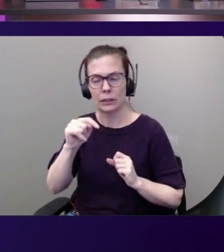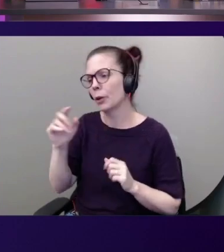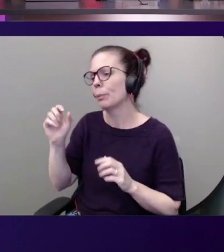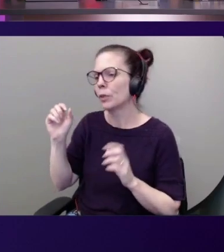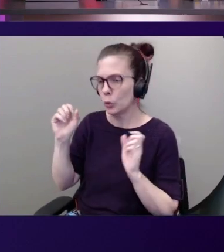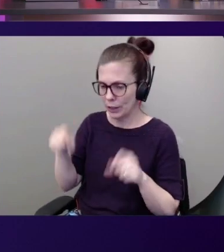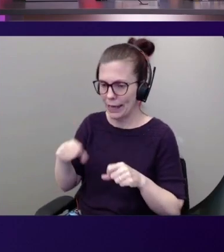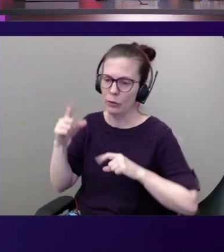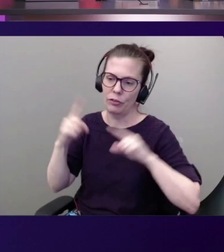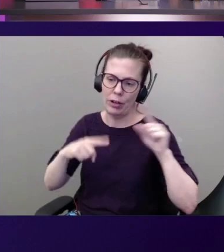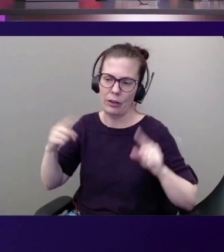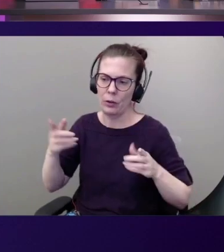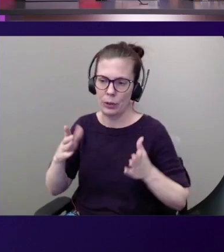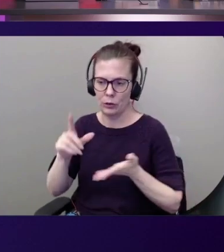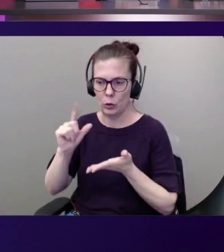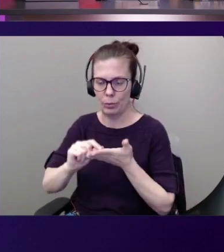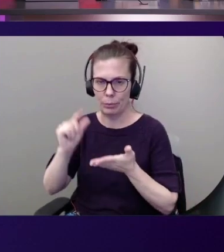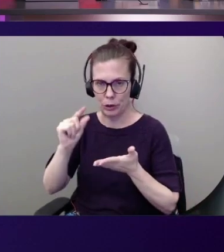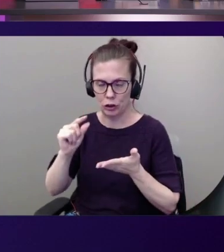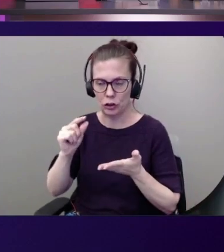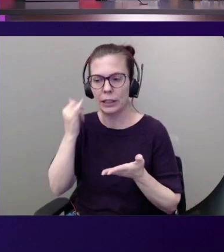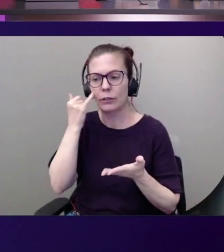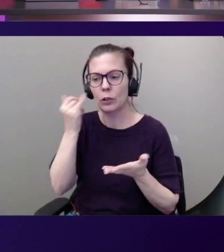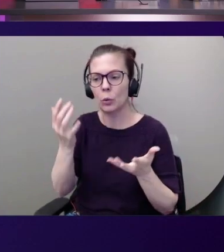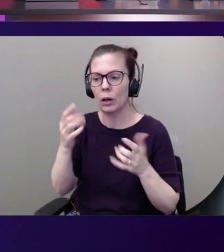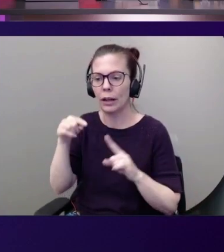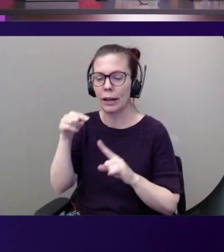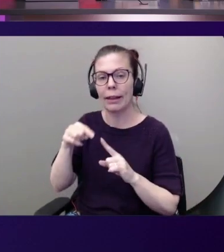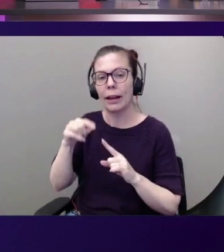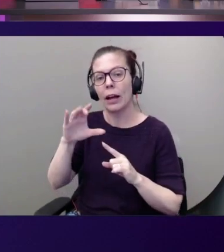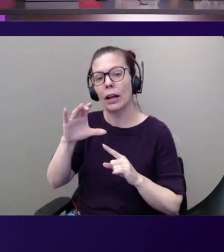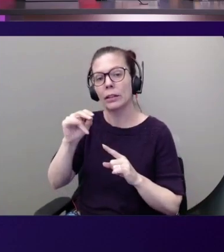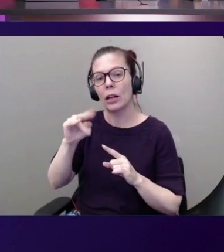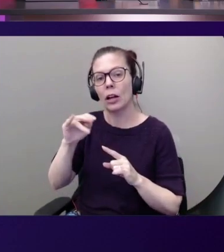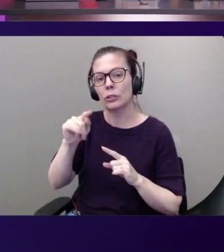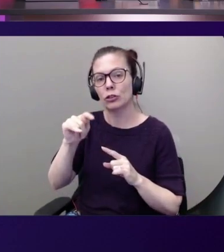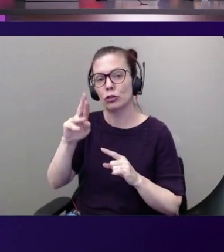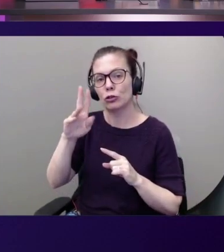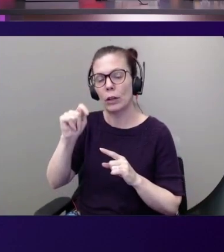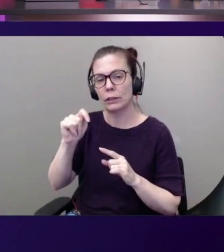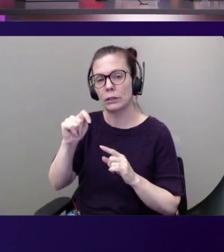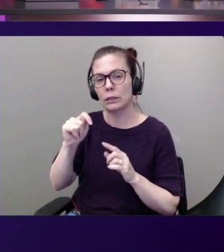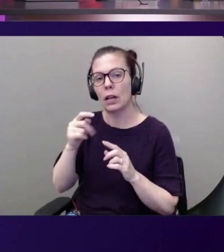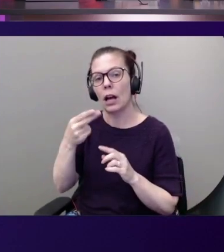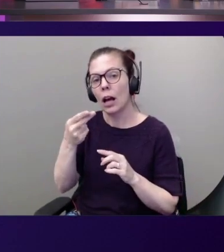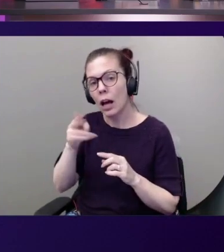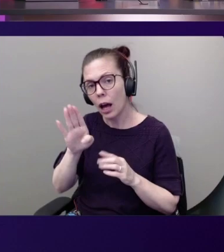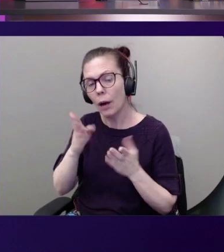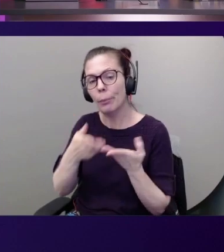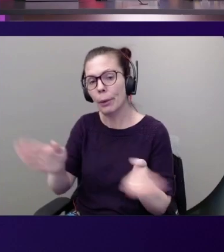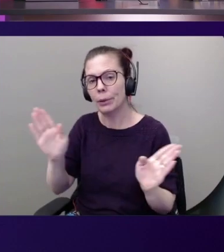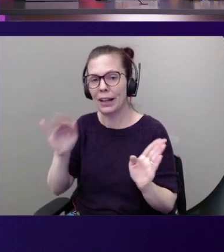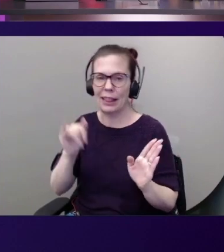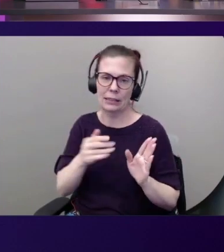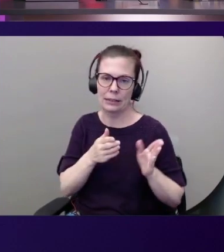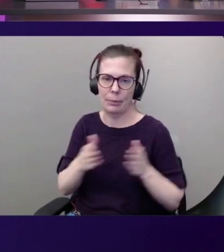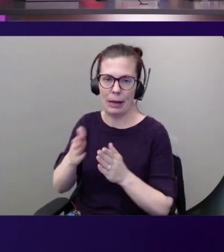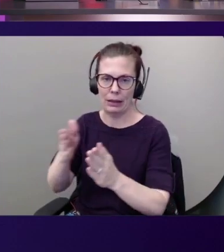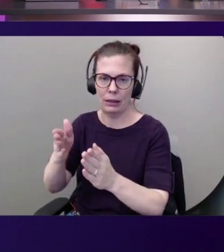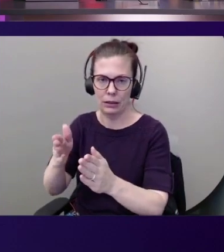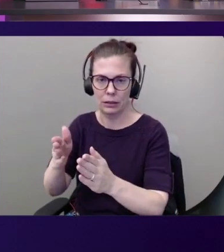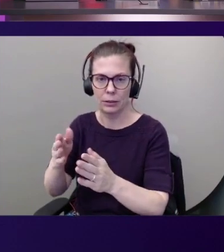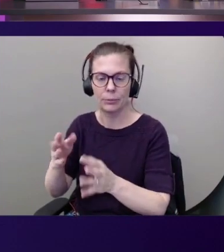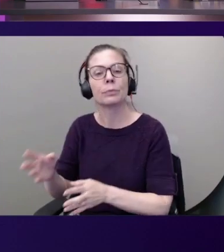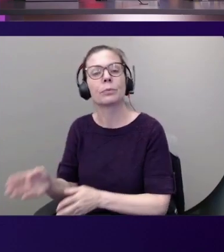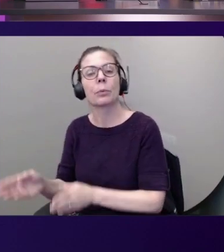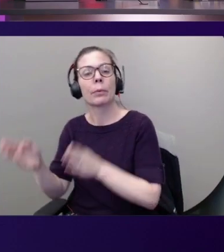This is, if you want it in Construct Hub, publicly, right, then this is the path to take. But if you